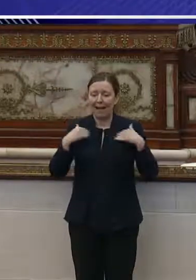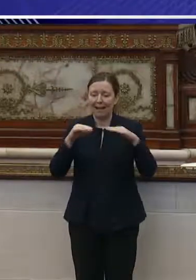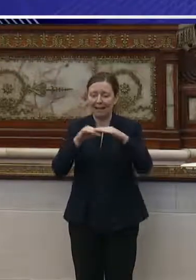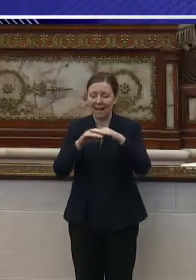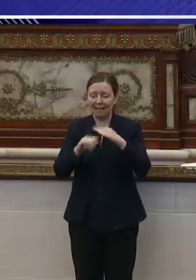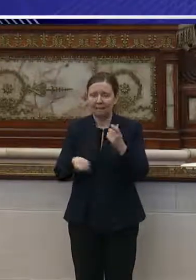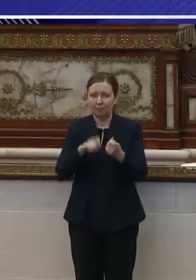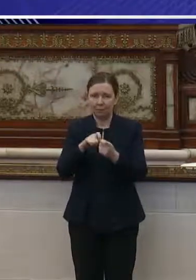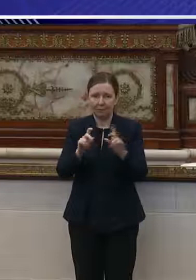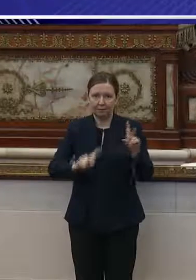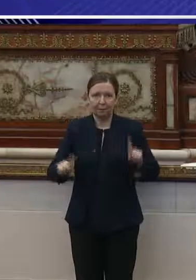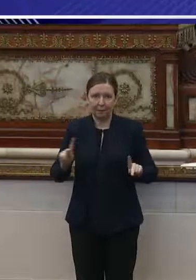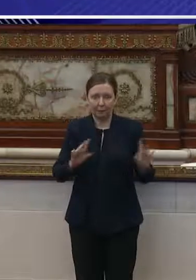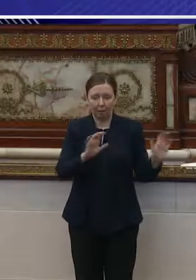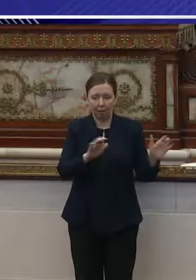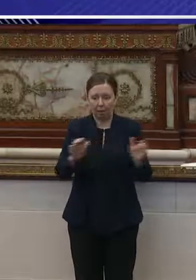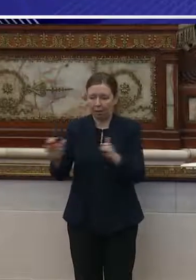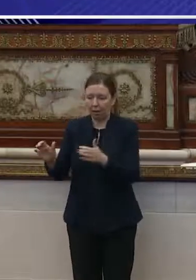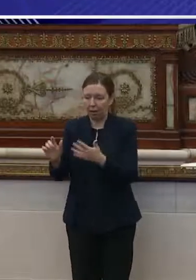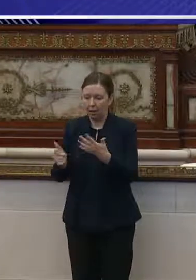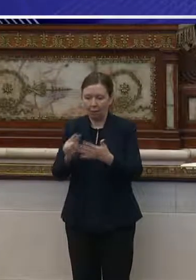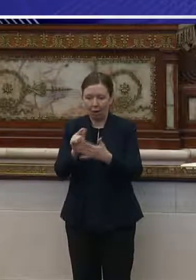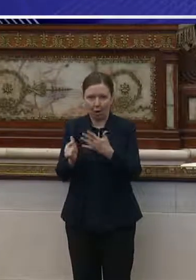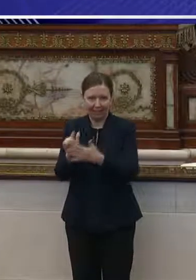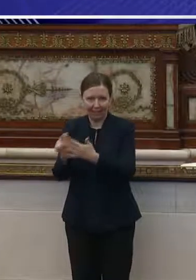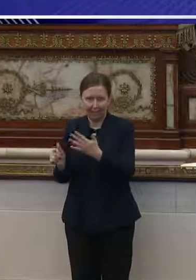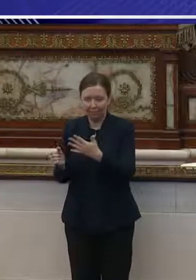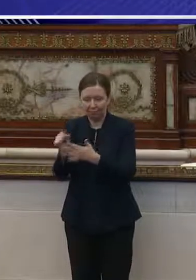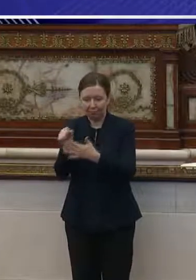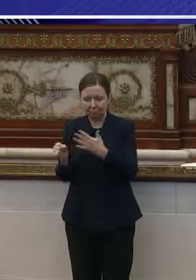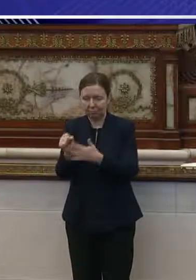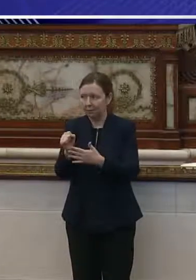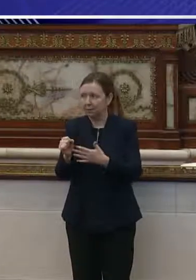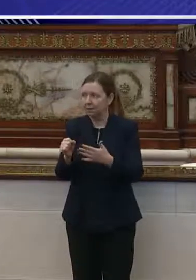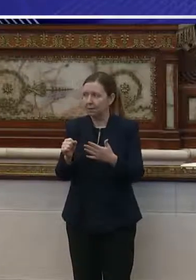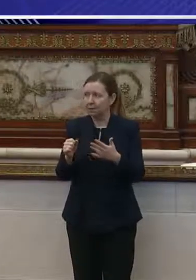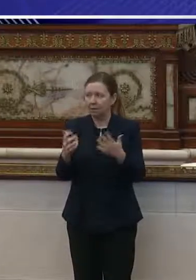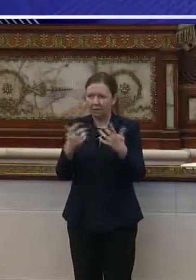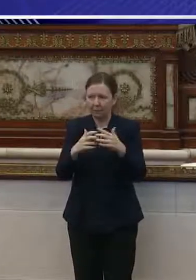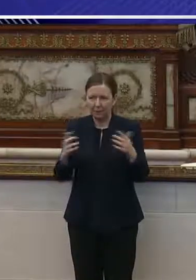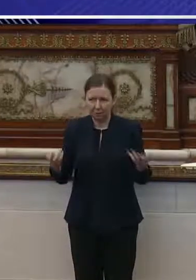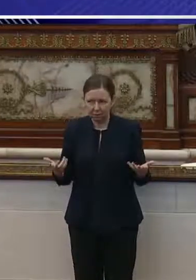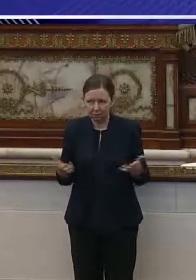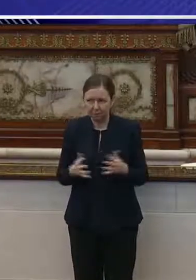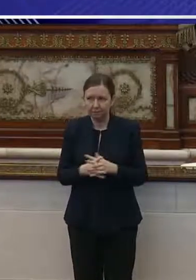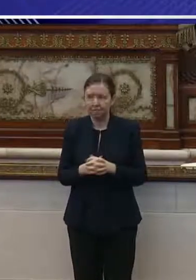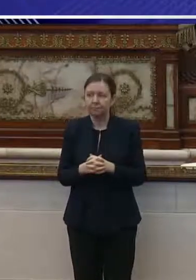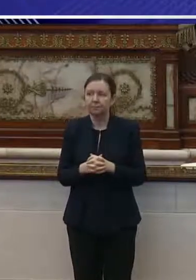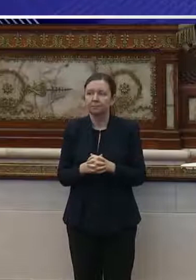certain constituencies versus the criteria, or a combination of the two?